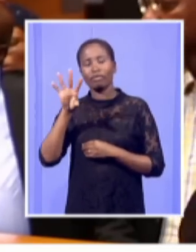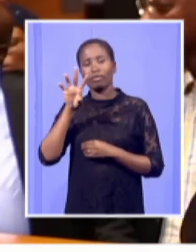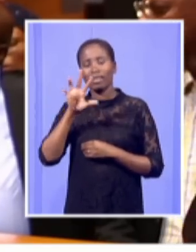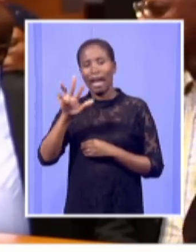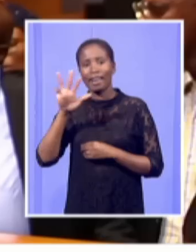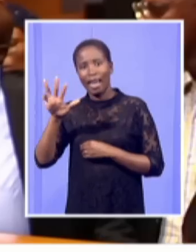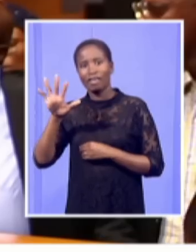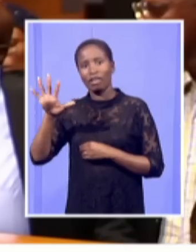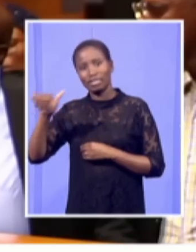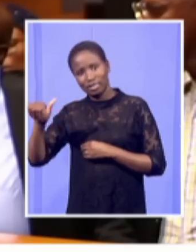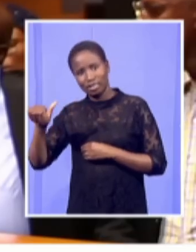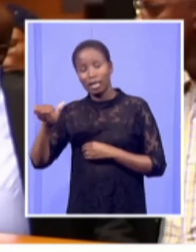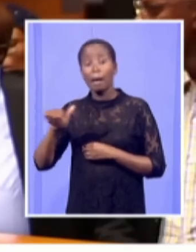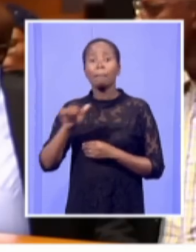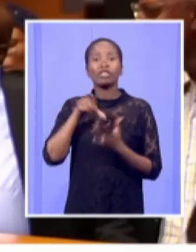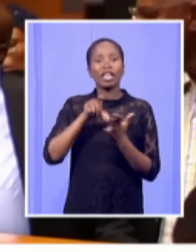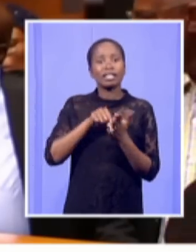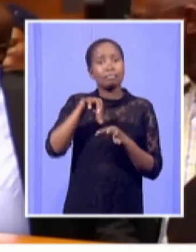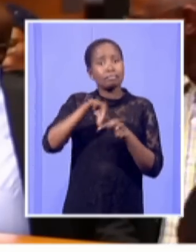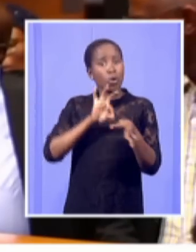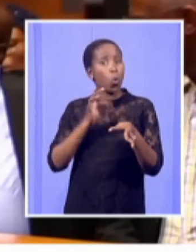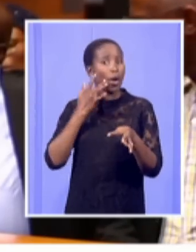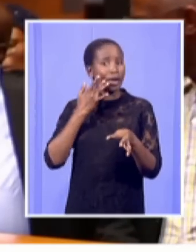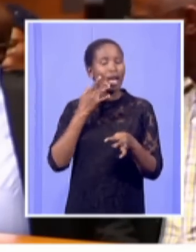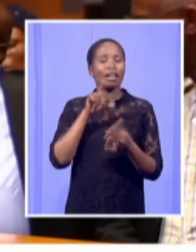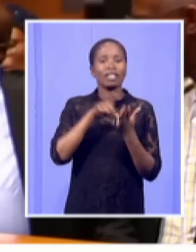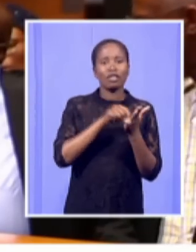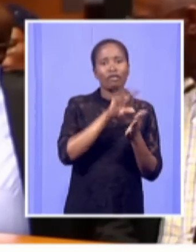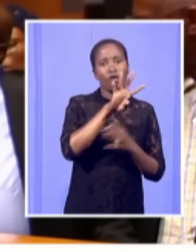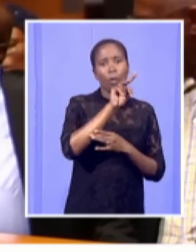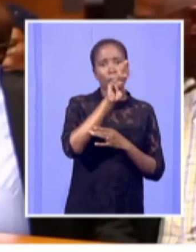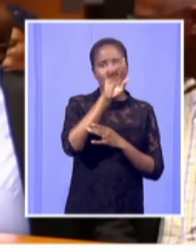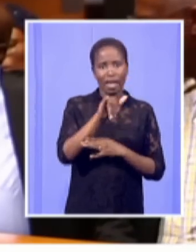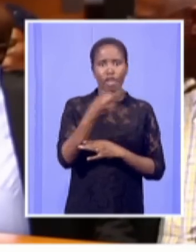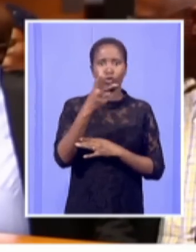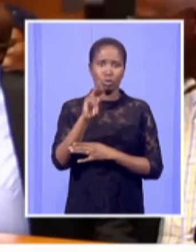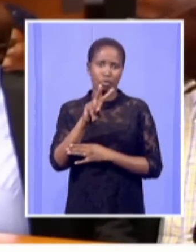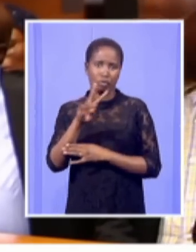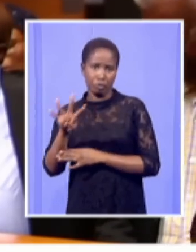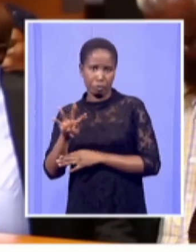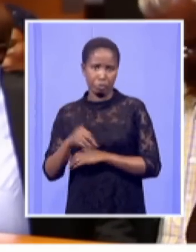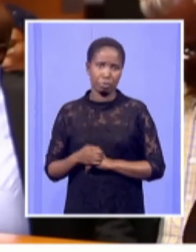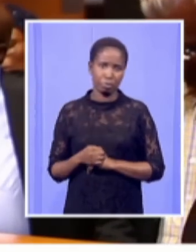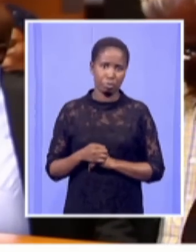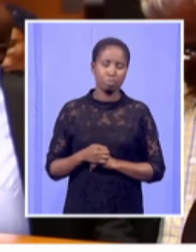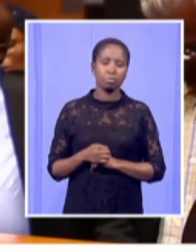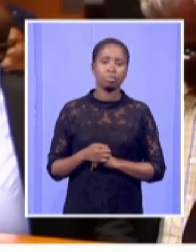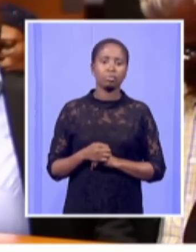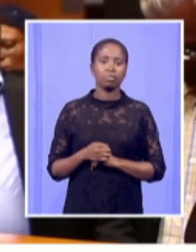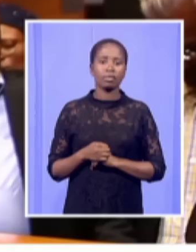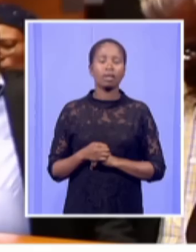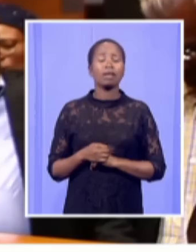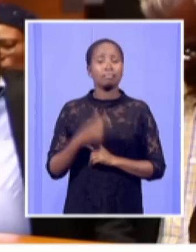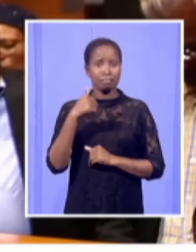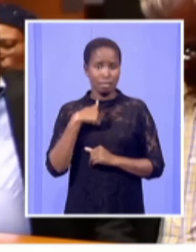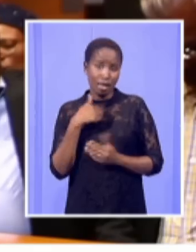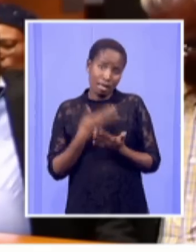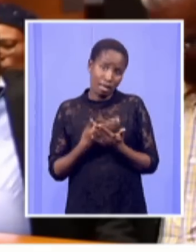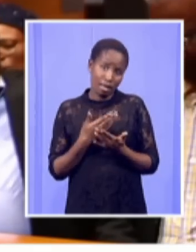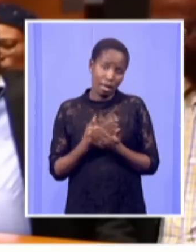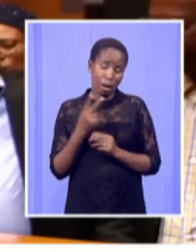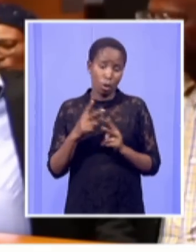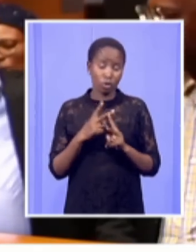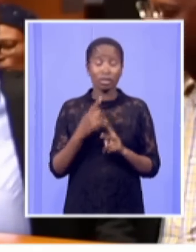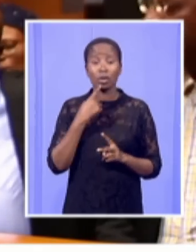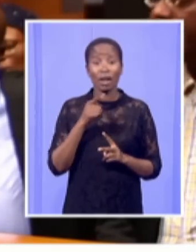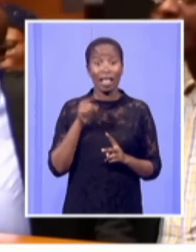A04159956, which expires on the 4th of May 2024. May I on that score perhaps just interrupt myself, Your Worship, and indicate that